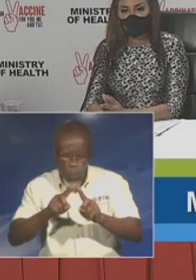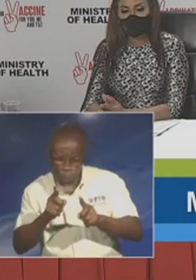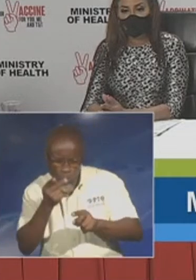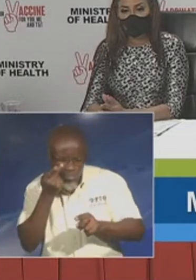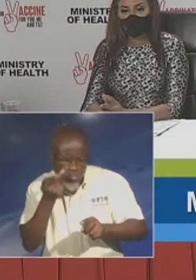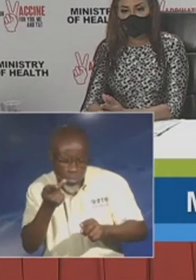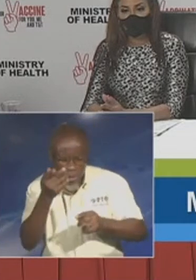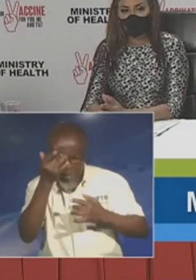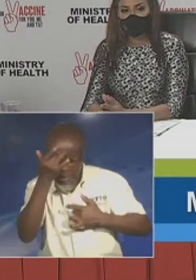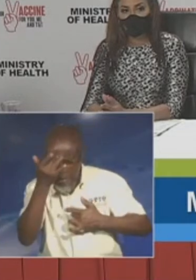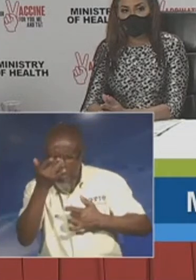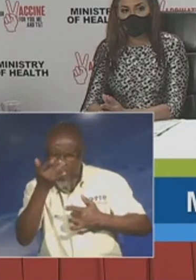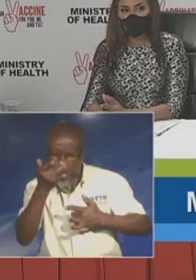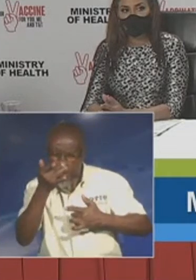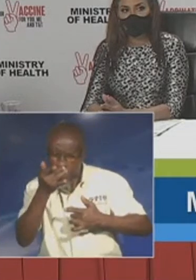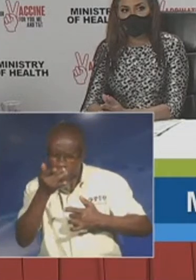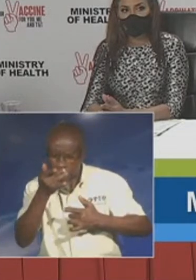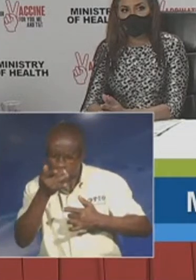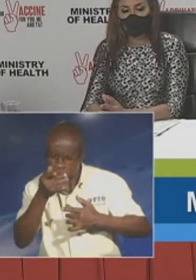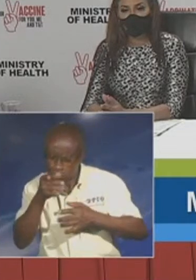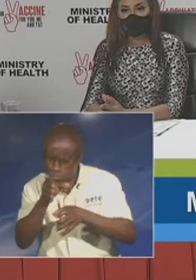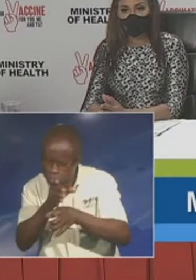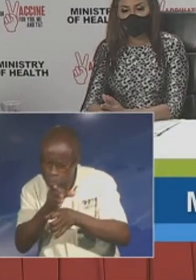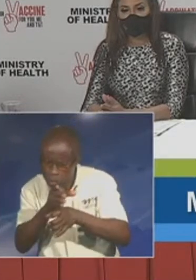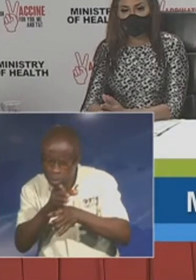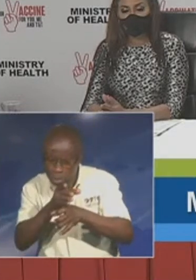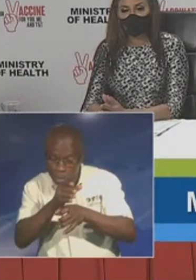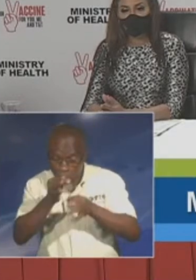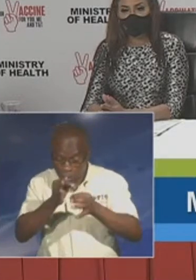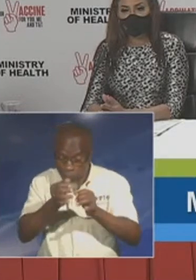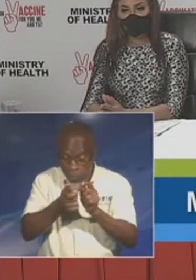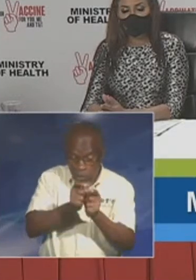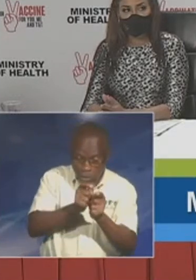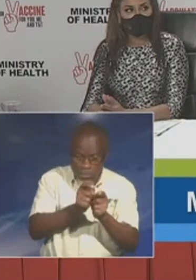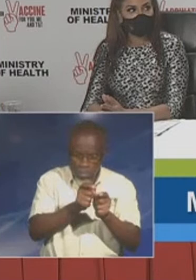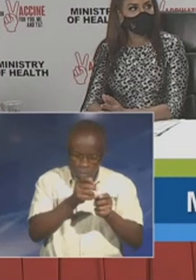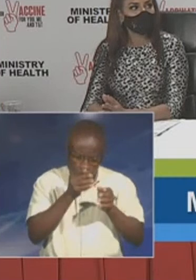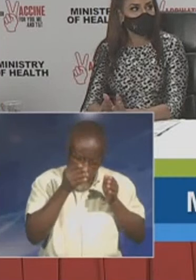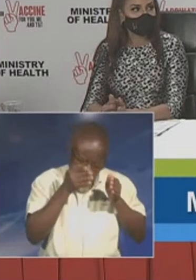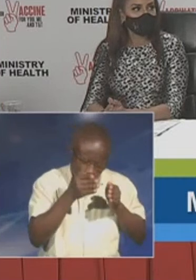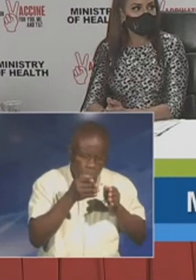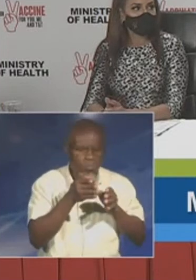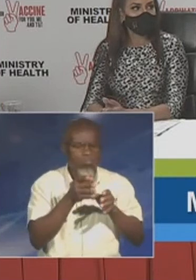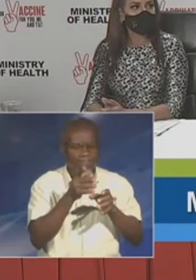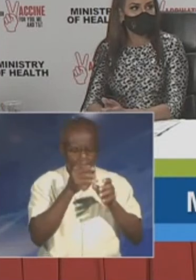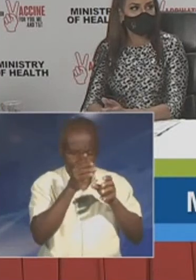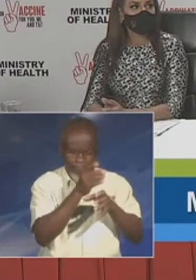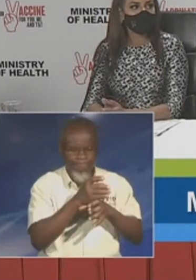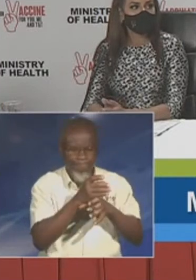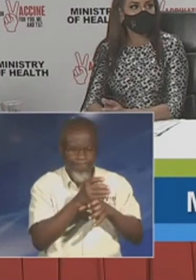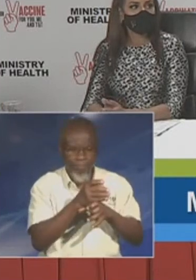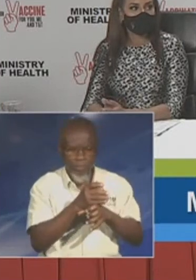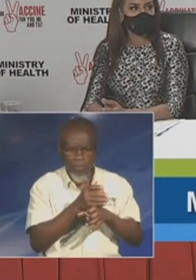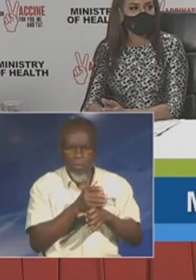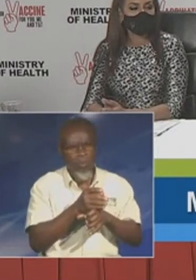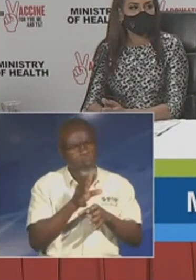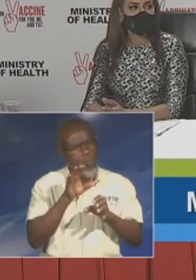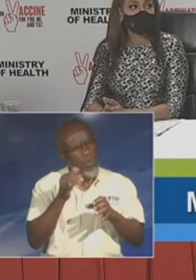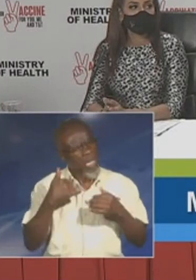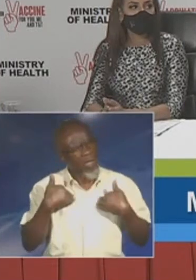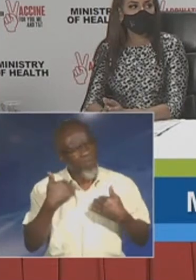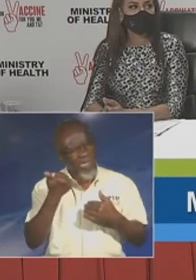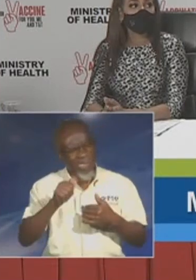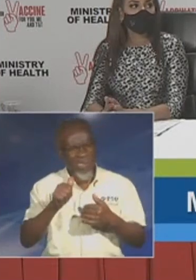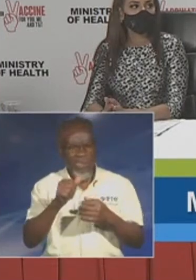the home level as well, in terms of are there any drugs, medication, and so on that people can actually take before becoming very,